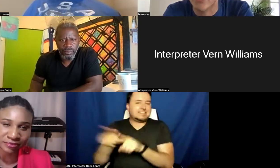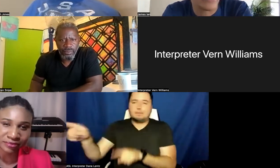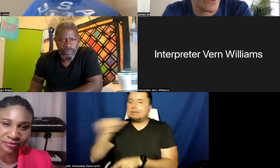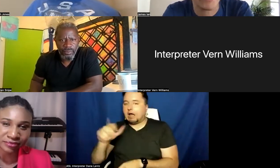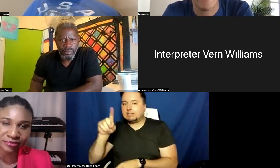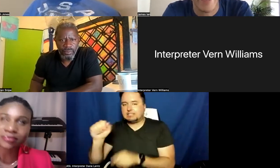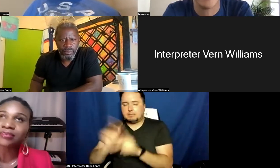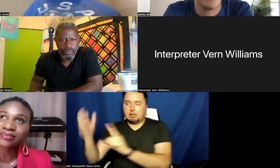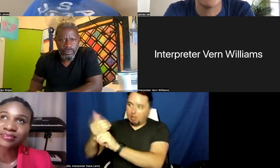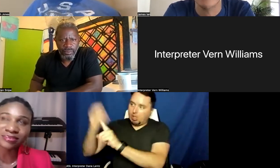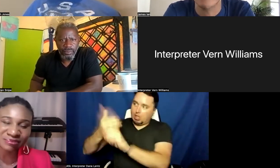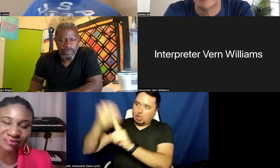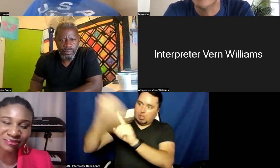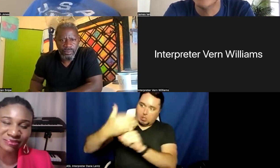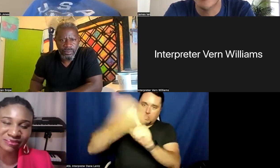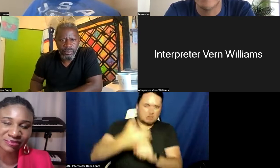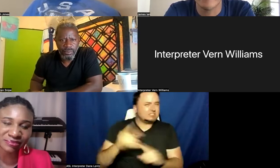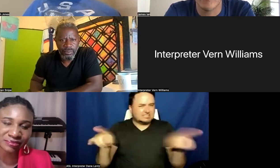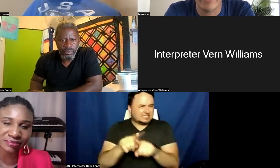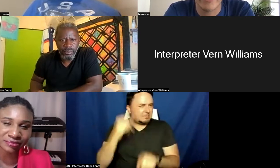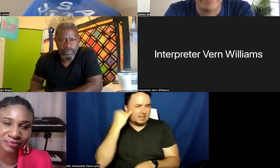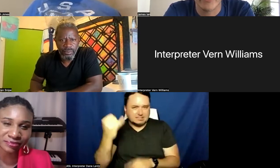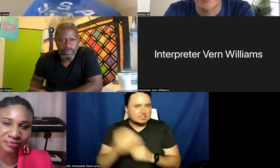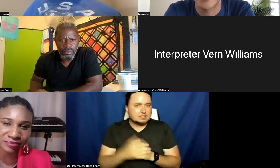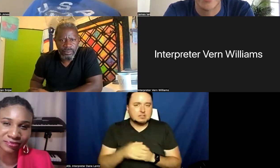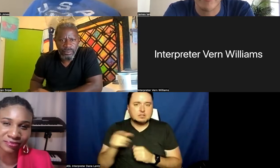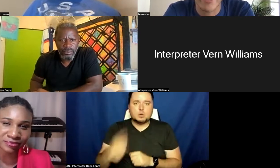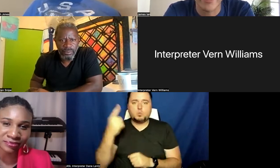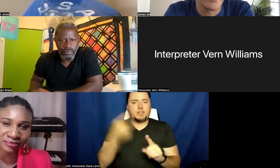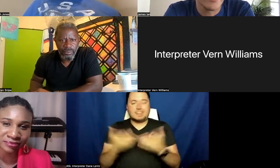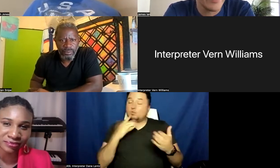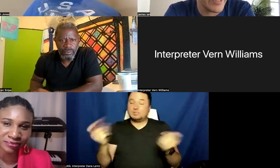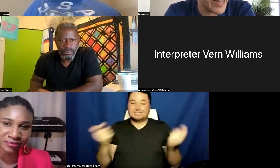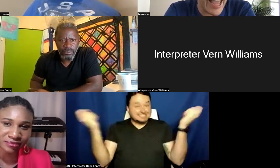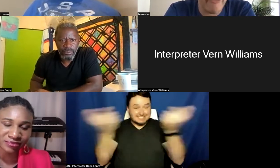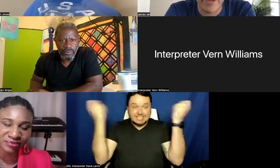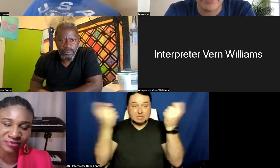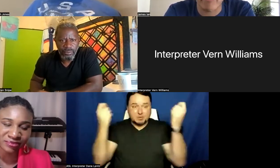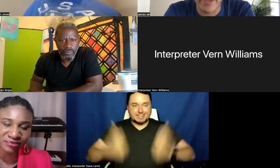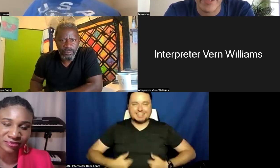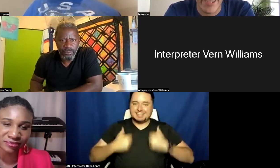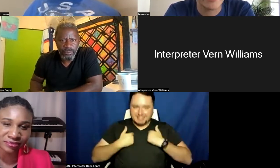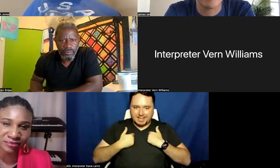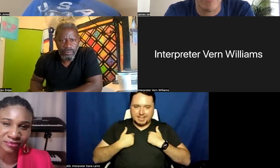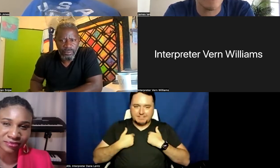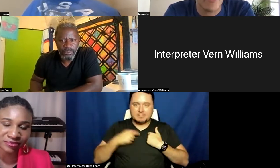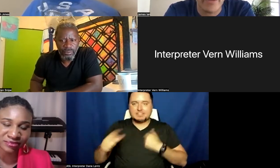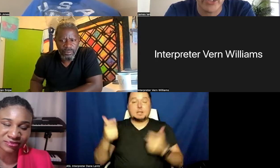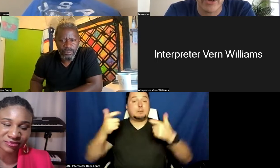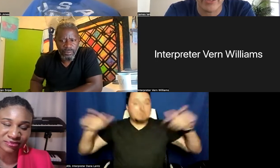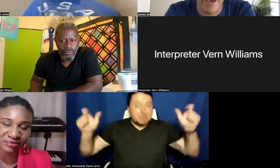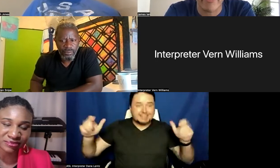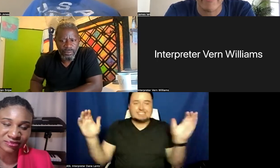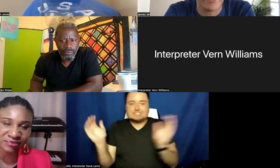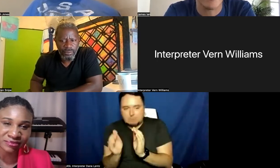think the song talks about that. I also think one of the themes was just celebrating life in its big and small moments.